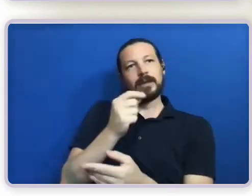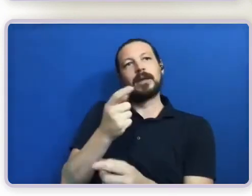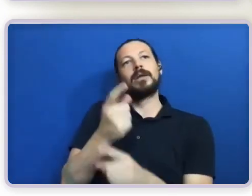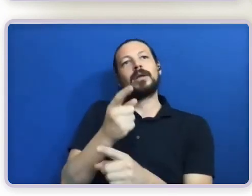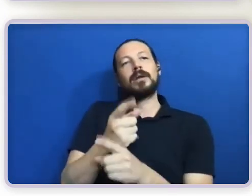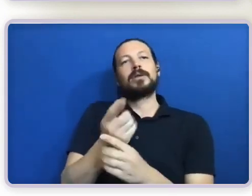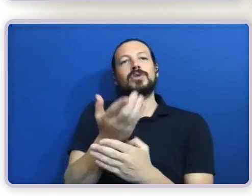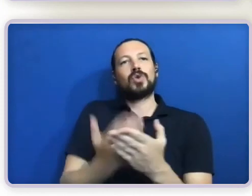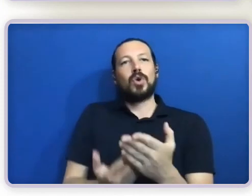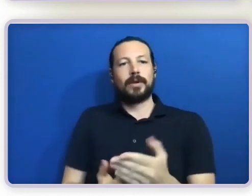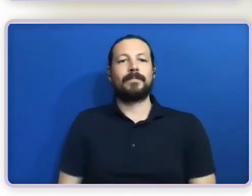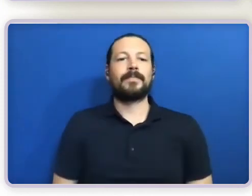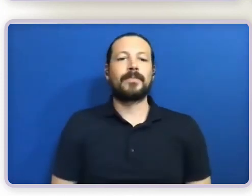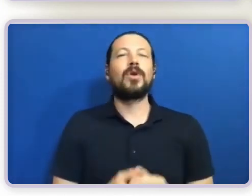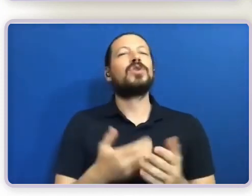by surprise.